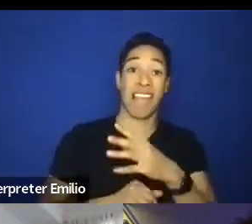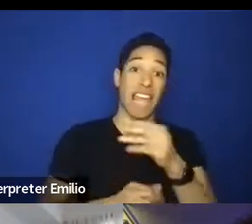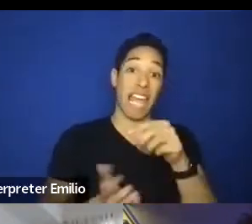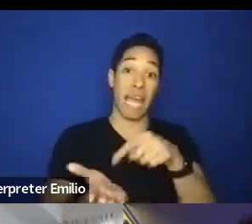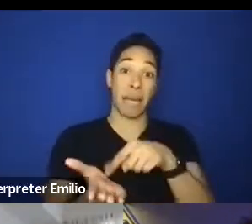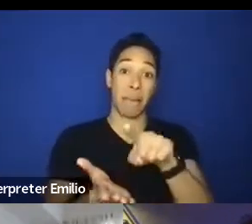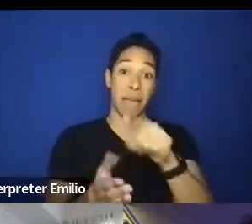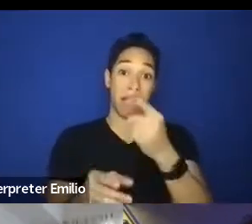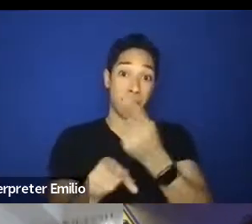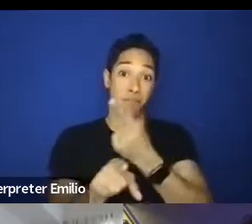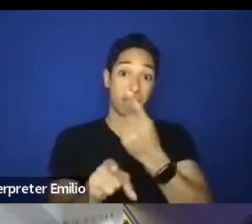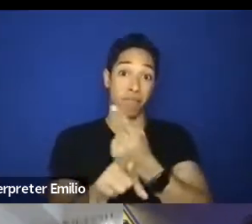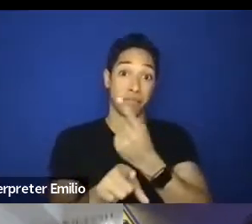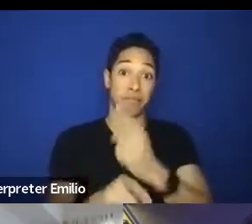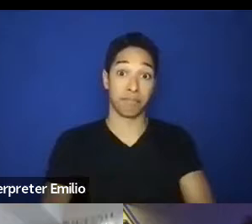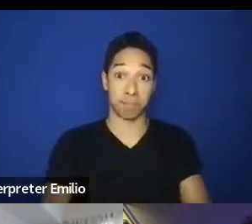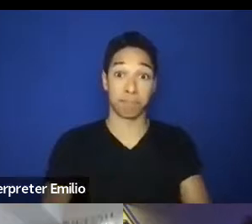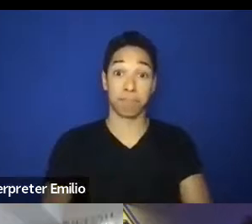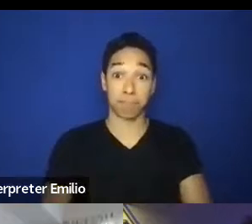accordingly, right?